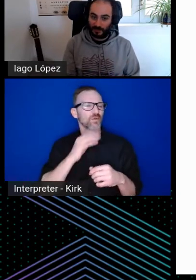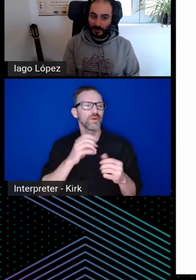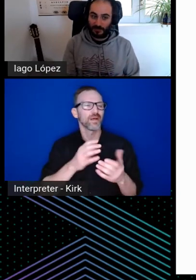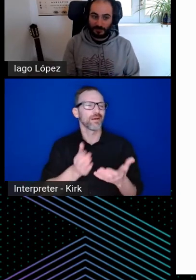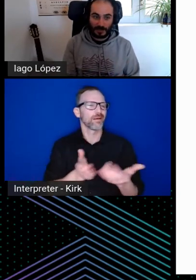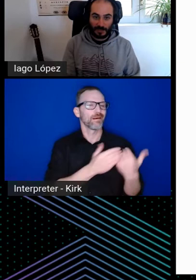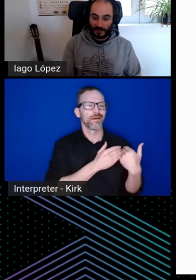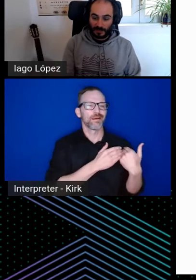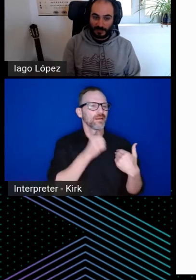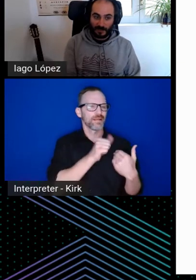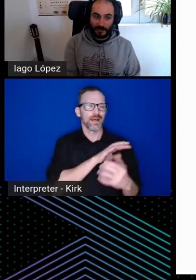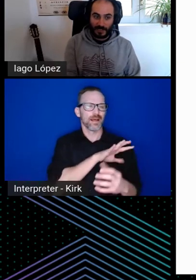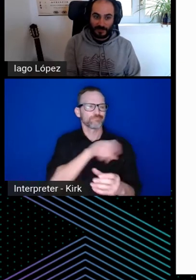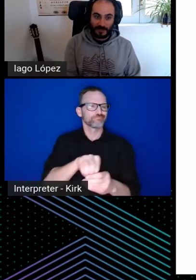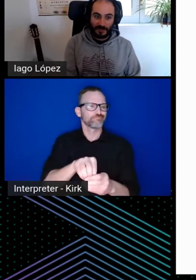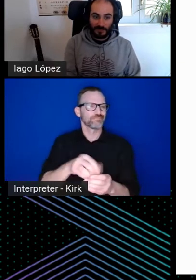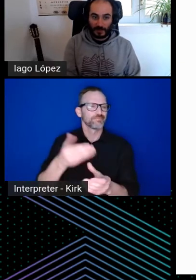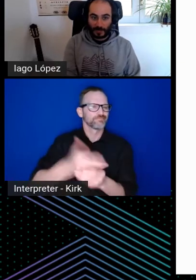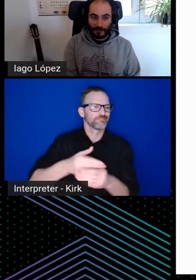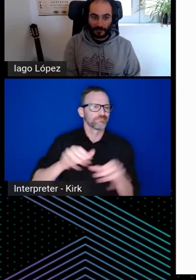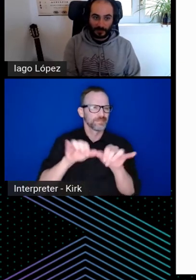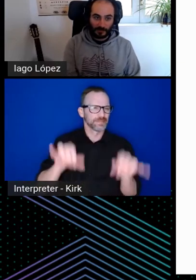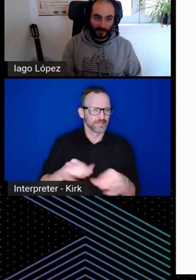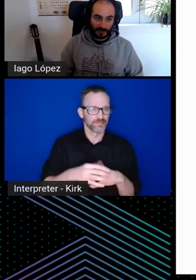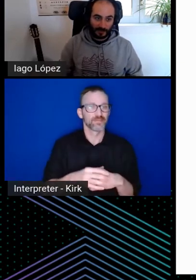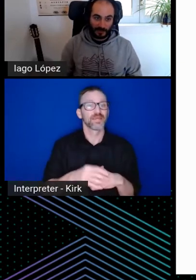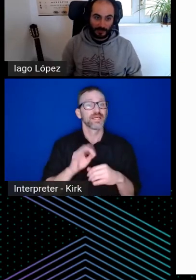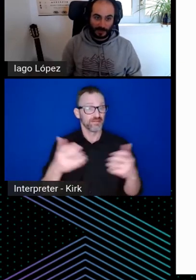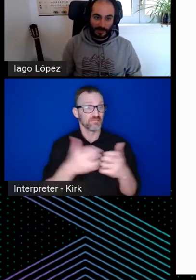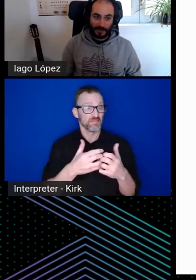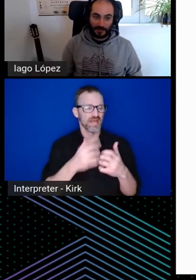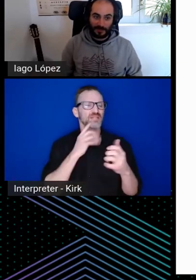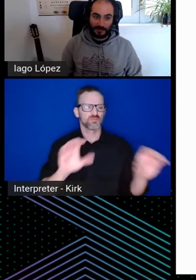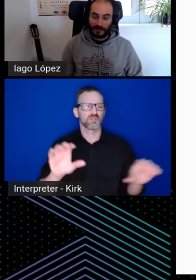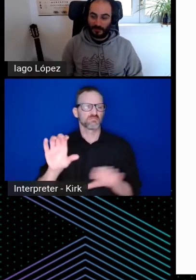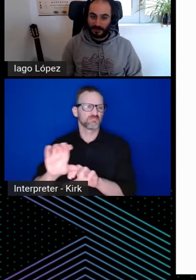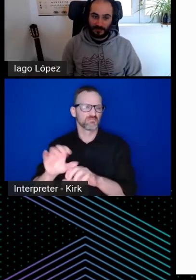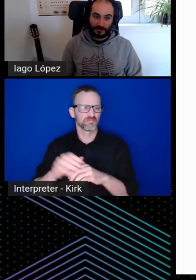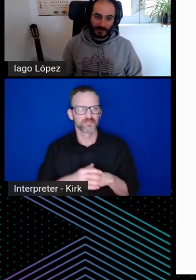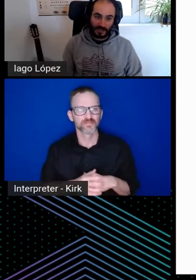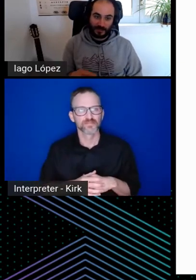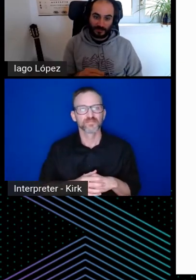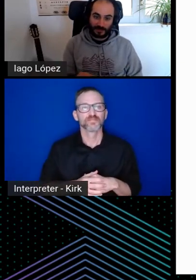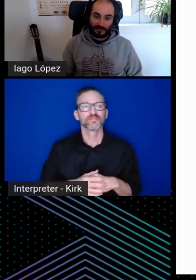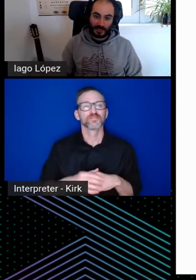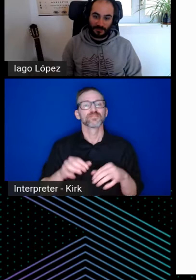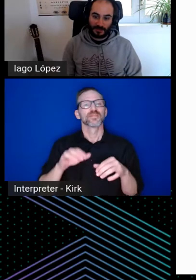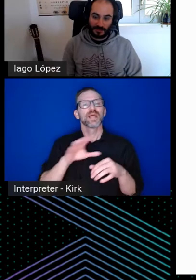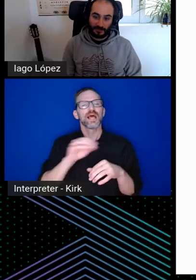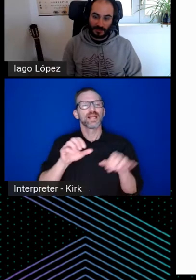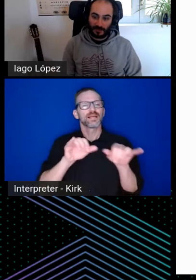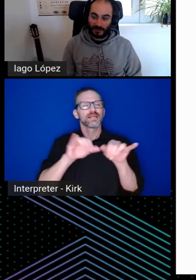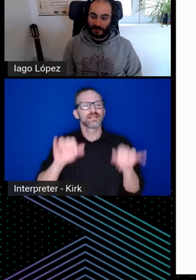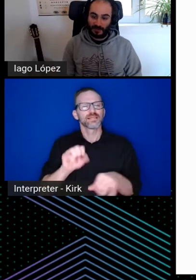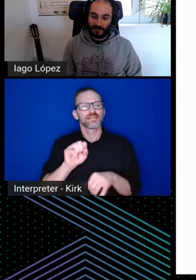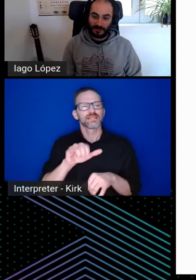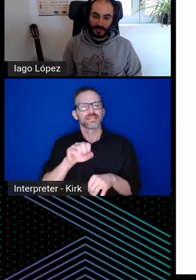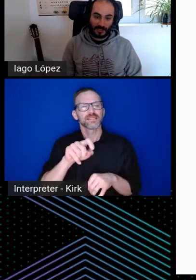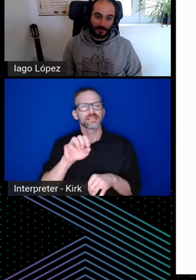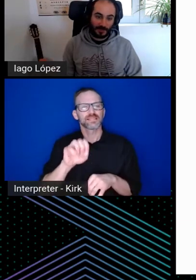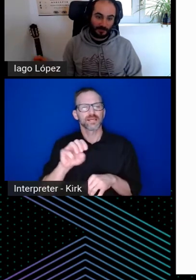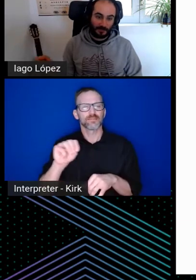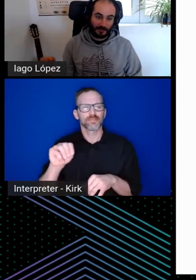does, it will. So combining this with a systemd unit that extracts this zip binary